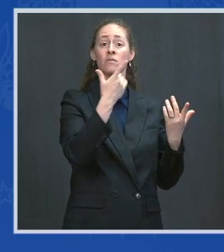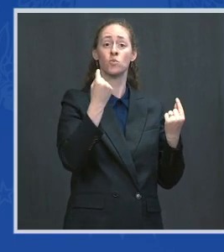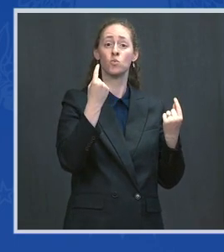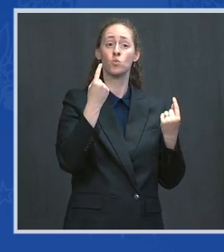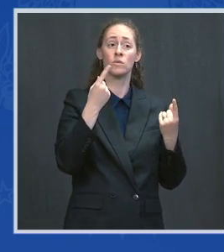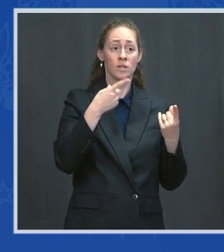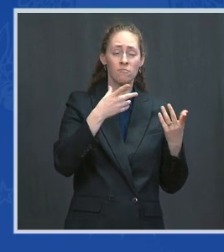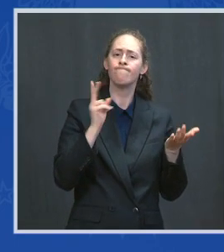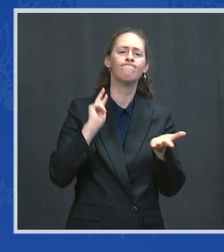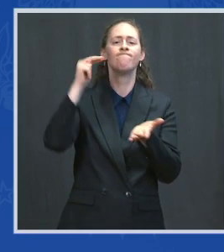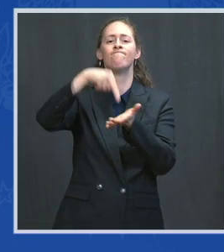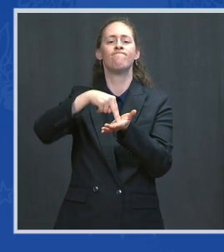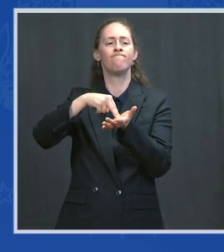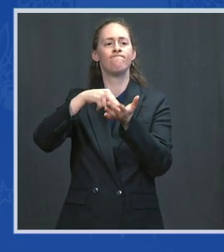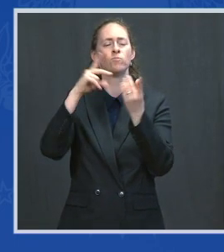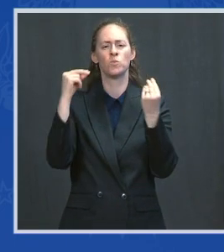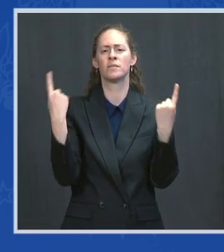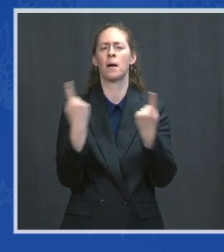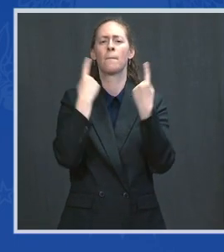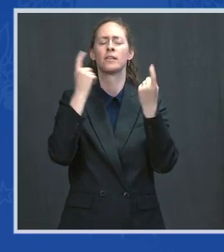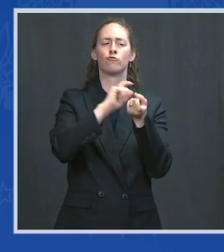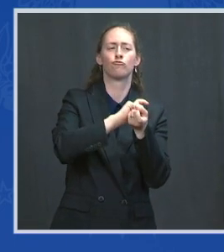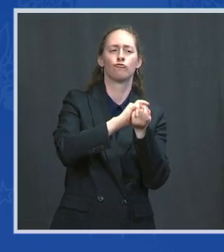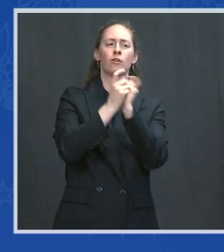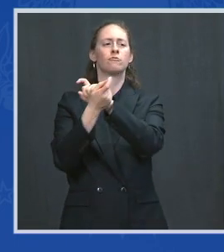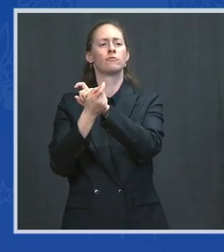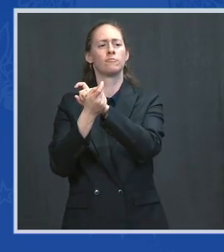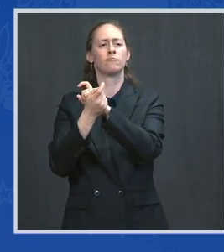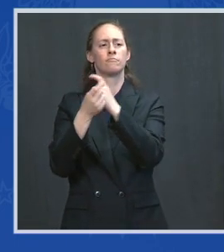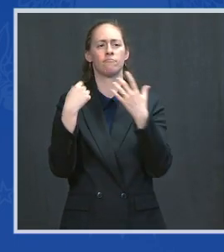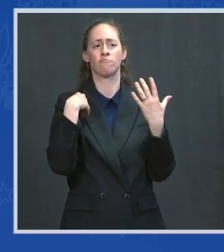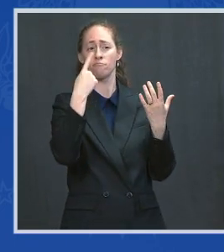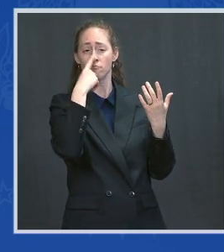offended, but I ask both families to please stand.